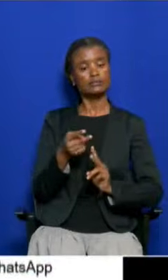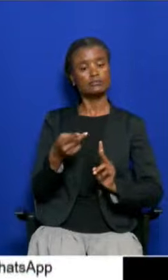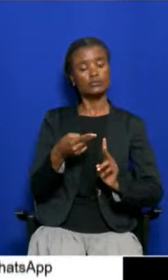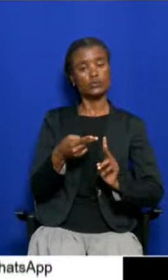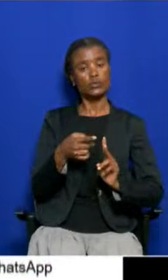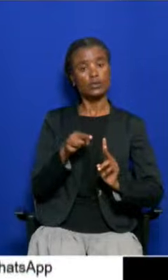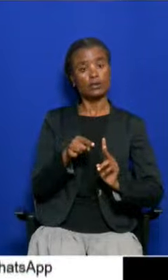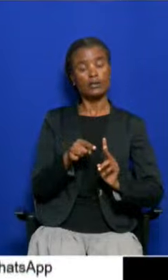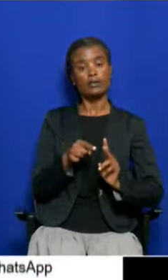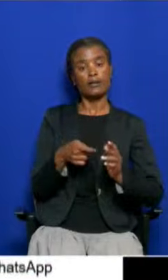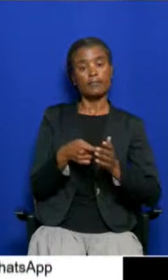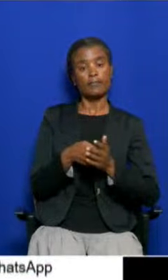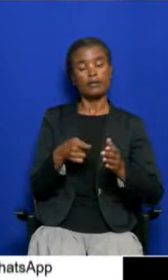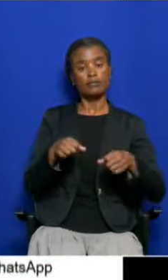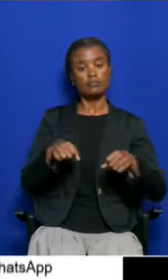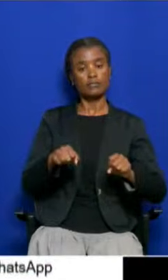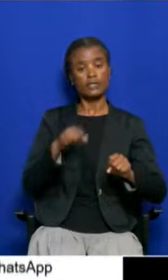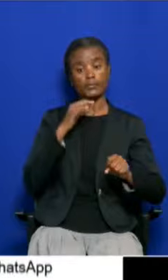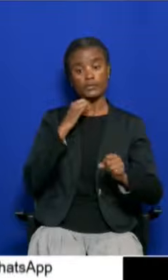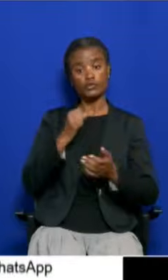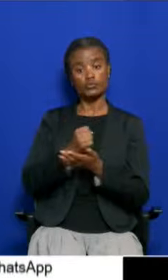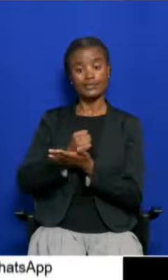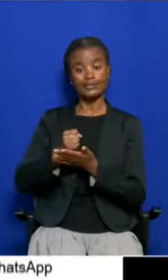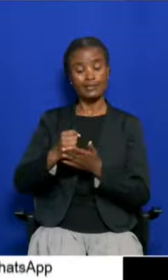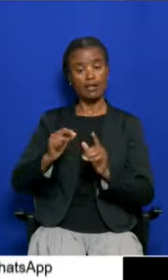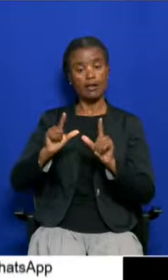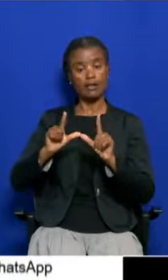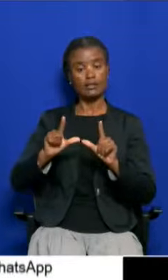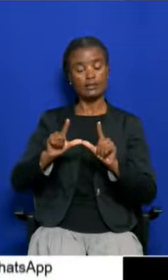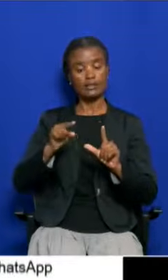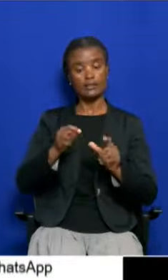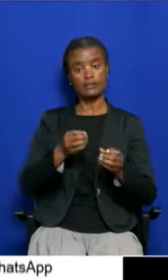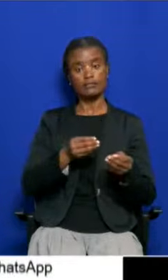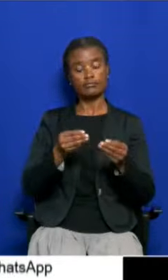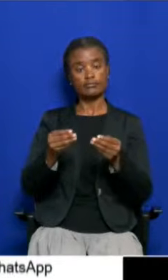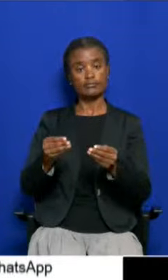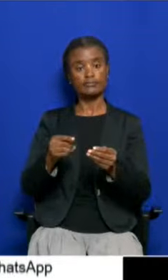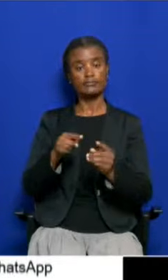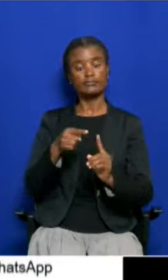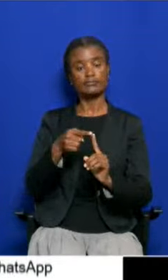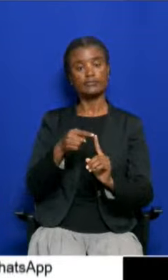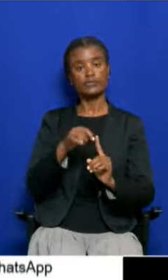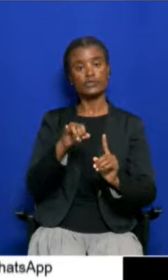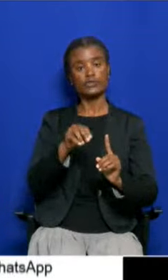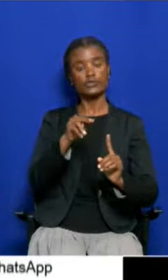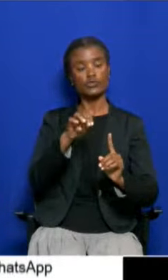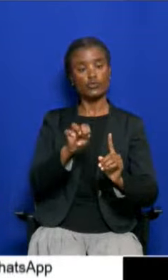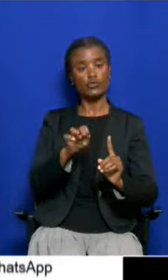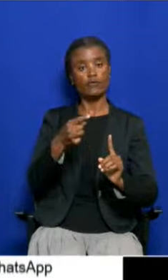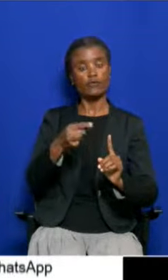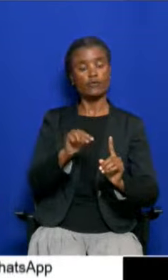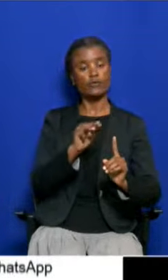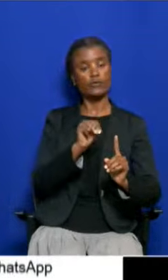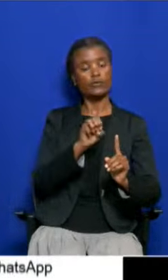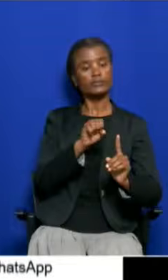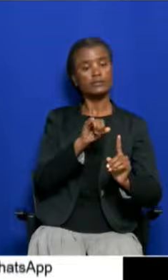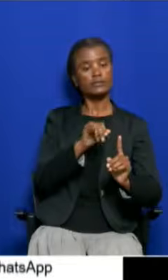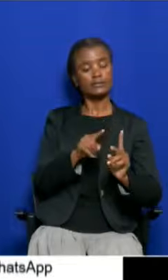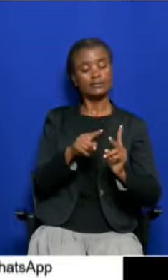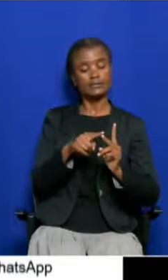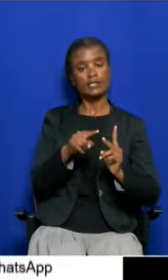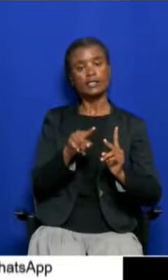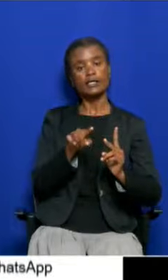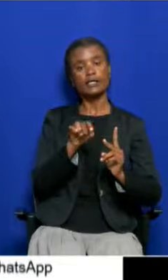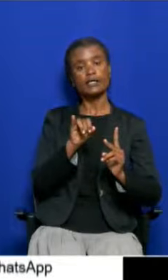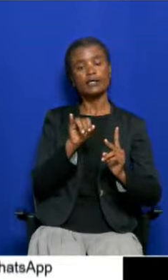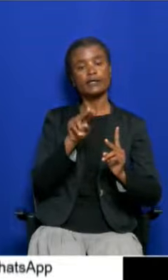these vehicles, you gave the names as Jotham Msibi and Irvin Mkati. That's at 3:46:09 p.m. Do